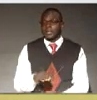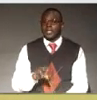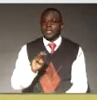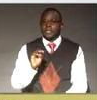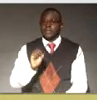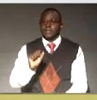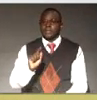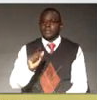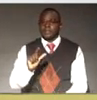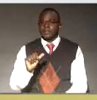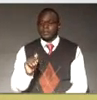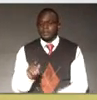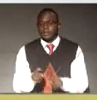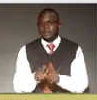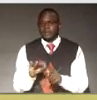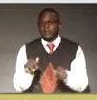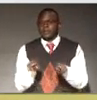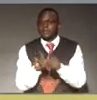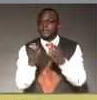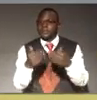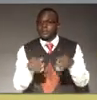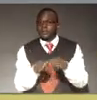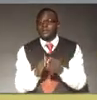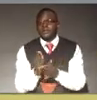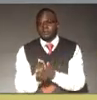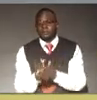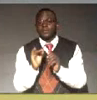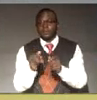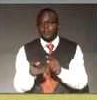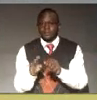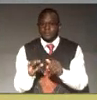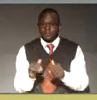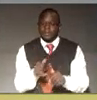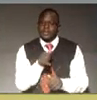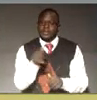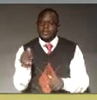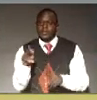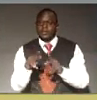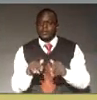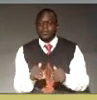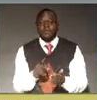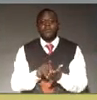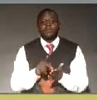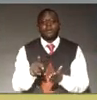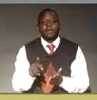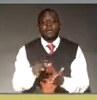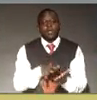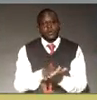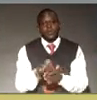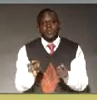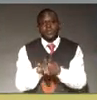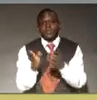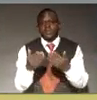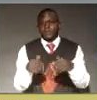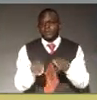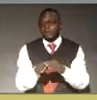which has been read. I agree that the appeal should fail and that each party should bear their own costs. I also agree that the